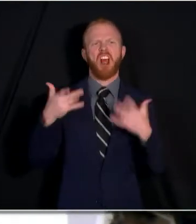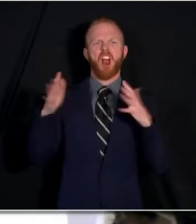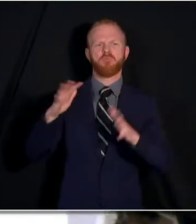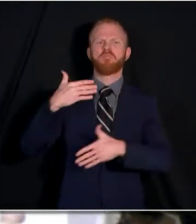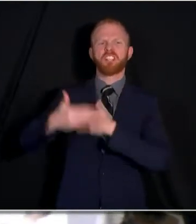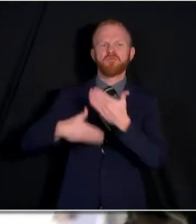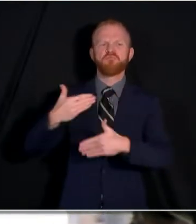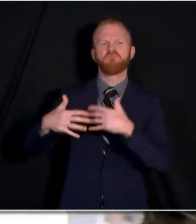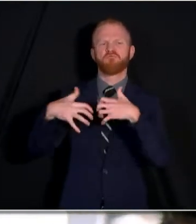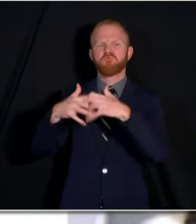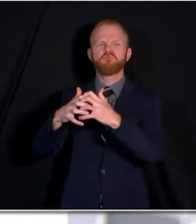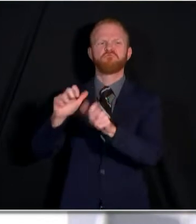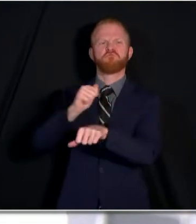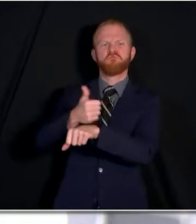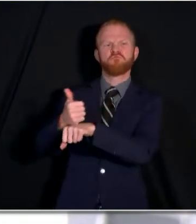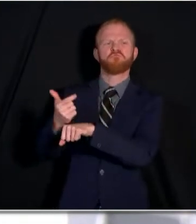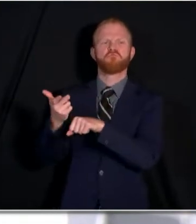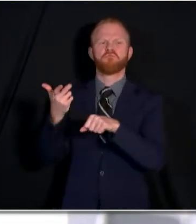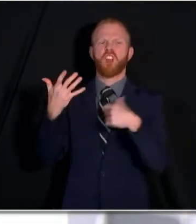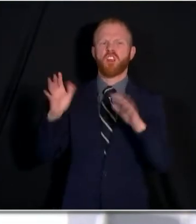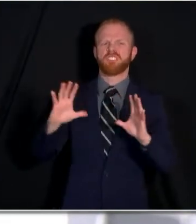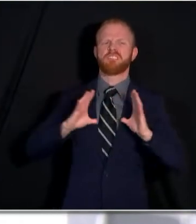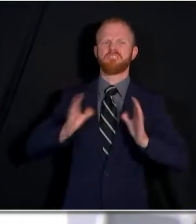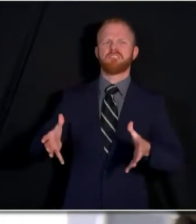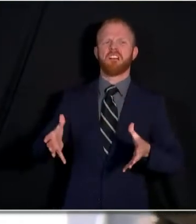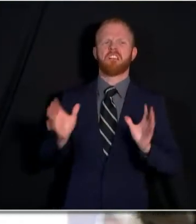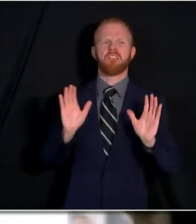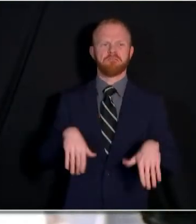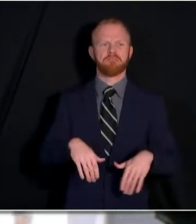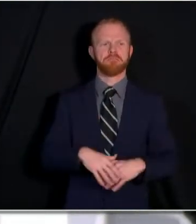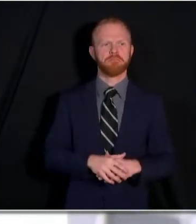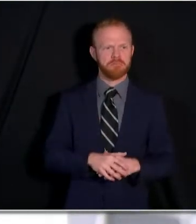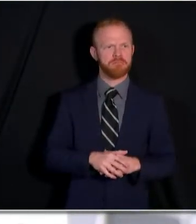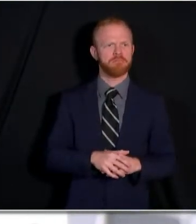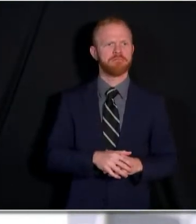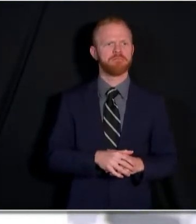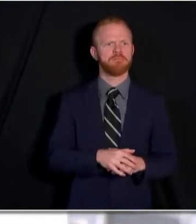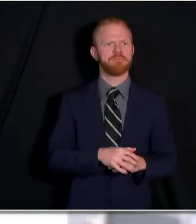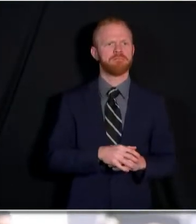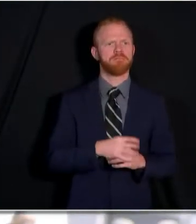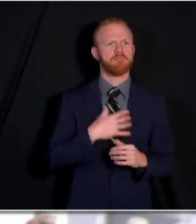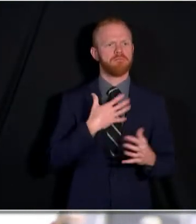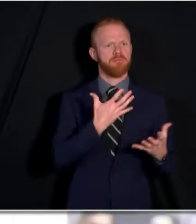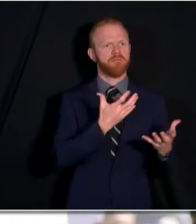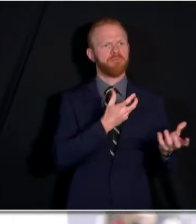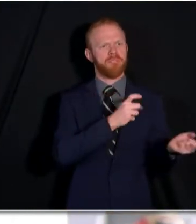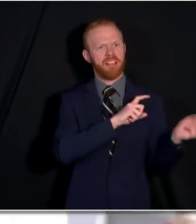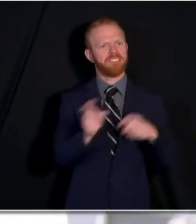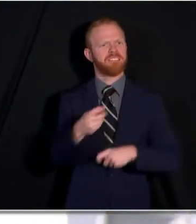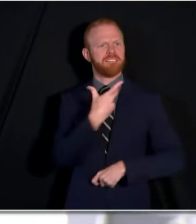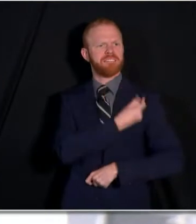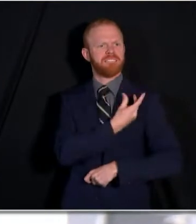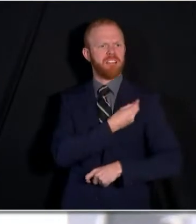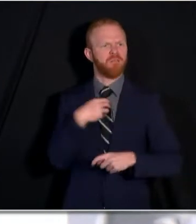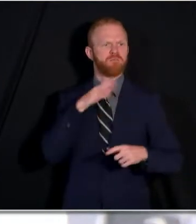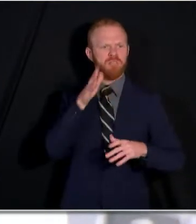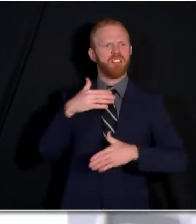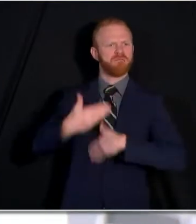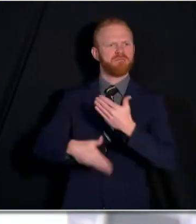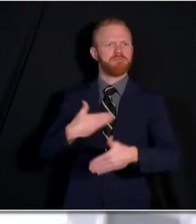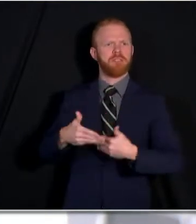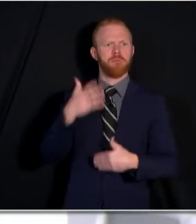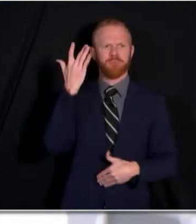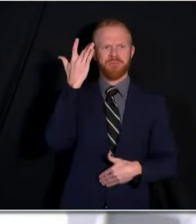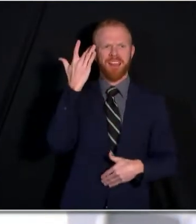and they want to see what the mayor just said right now, which is give us the vaccines locally, and we'll be done by July. Why add this